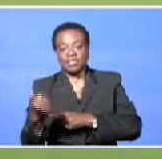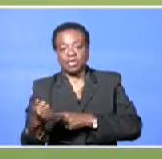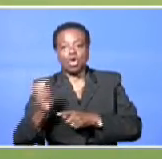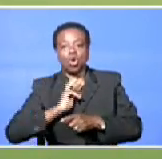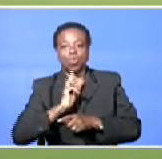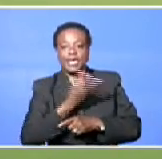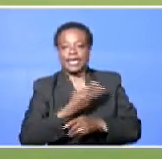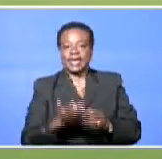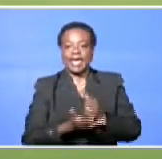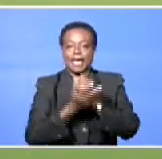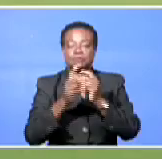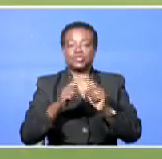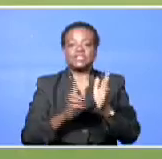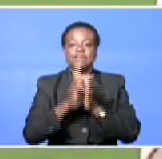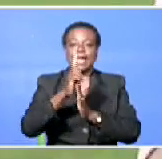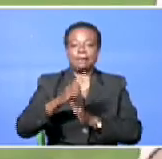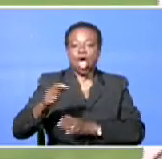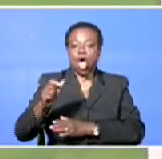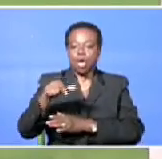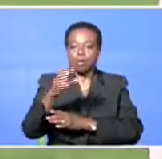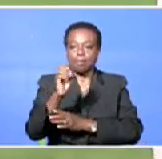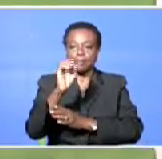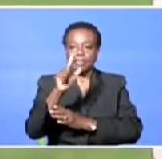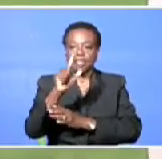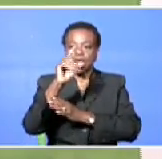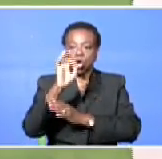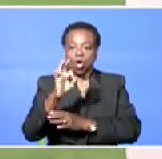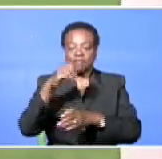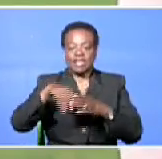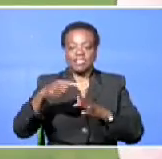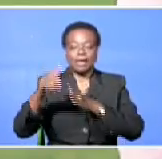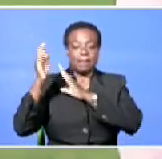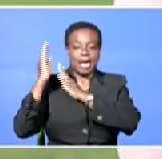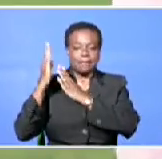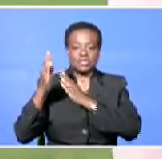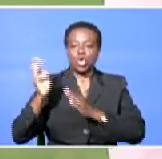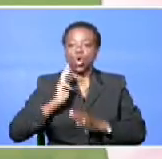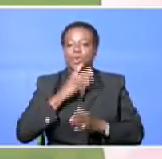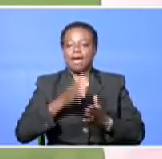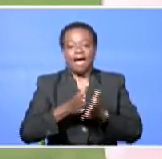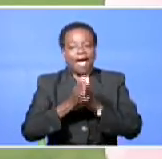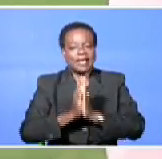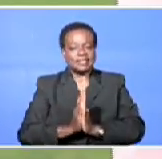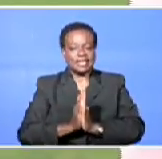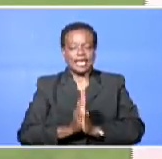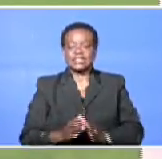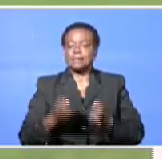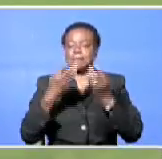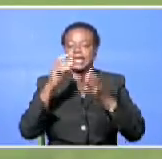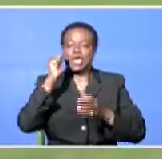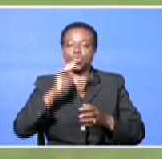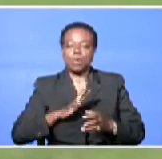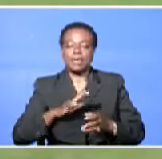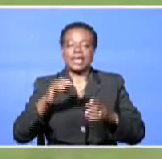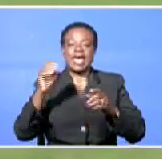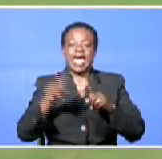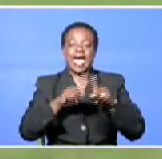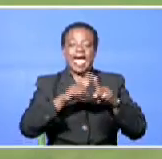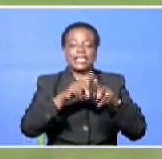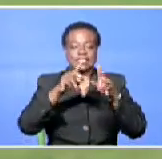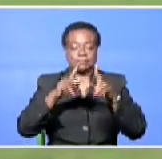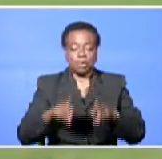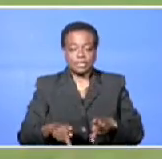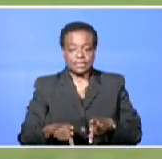to develop golf in the Bahamas. We are appealing to as many women as possible to join either the